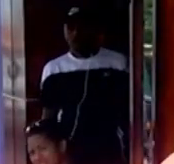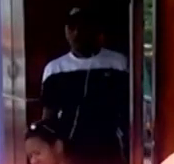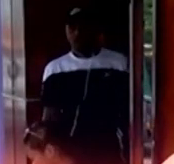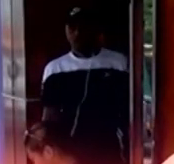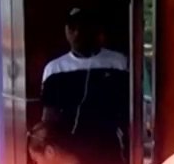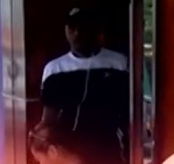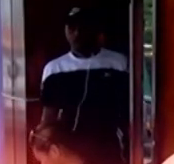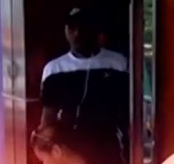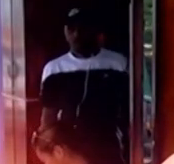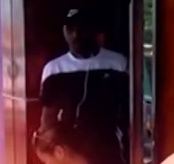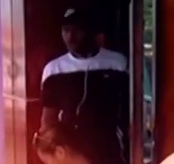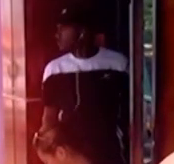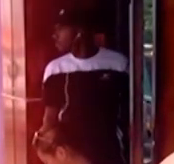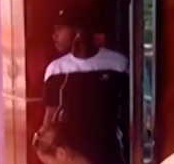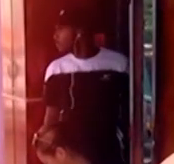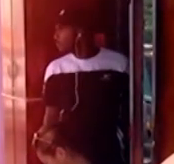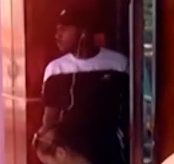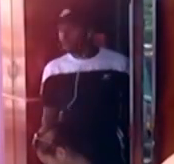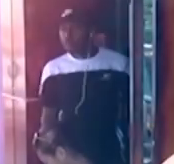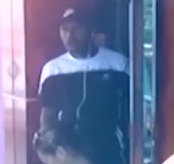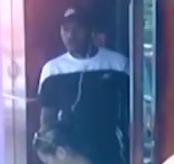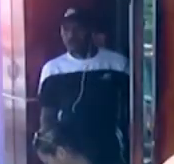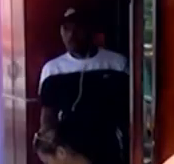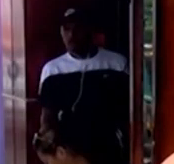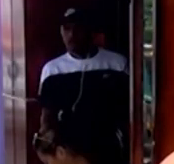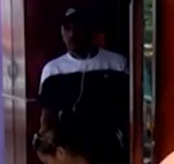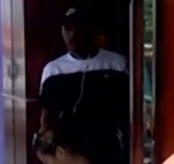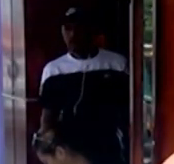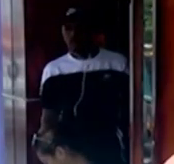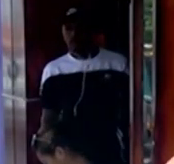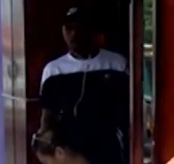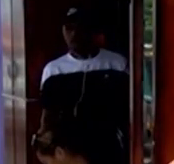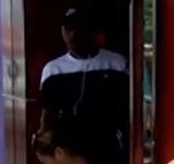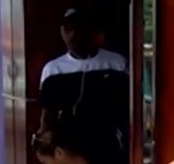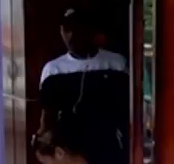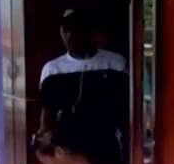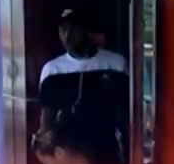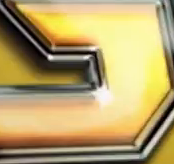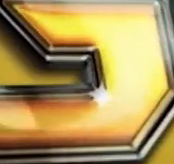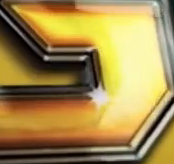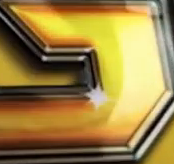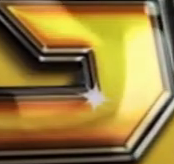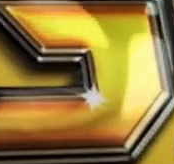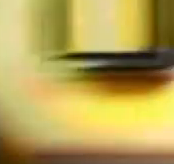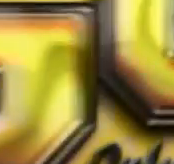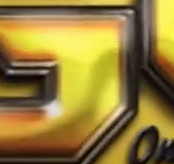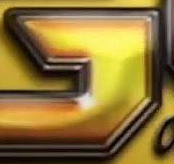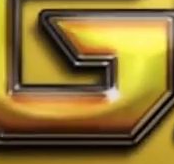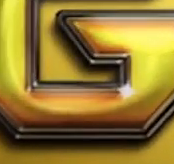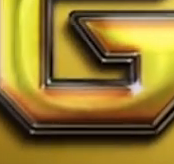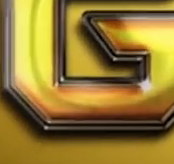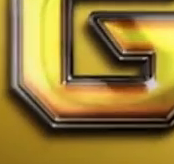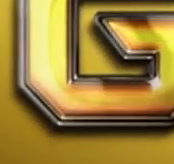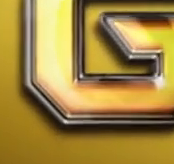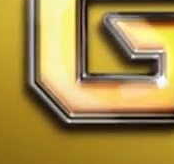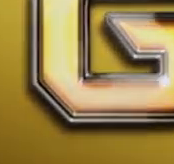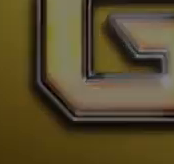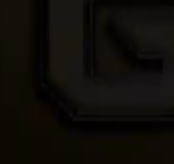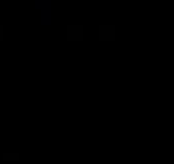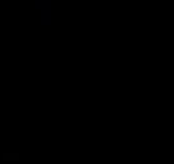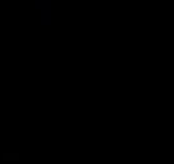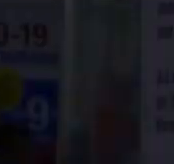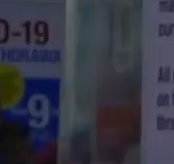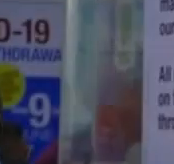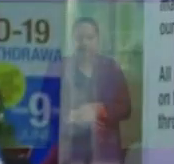Hi, my name is Fiona from Tavua, and I love listening to Gold FM, only the classic hits. Gold FM, only the classic